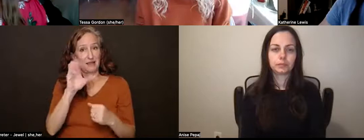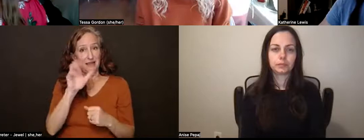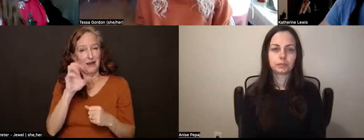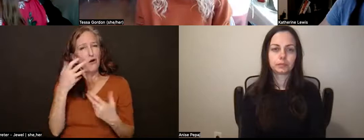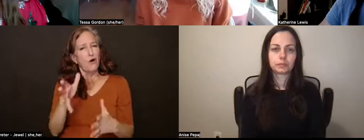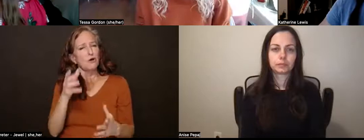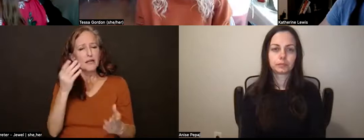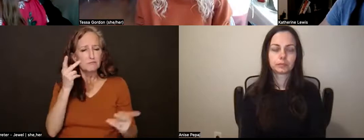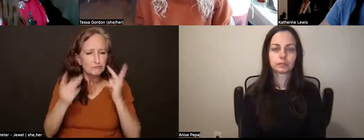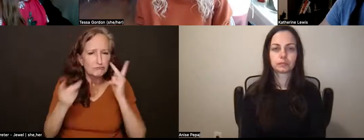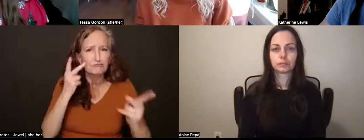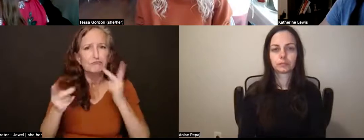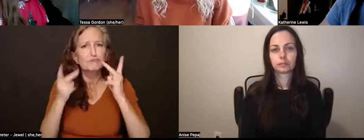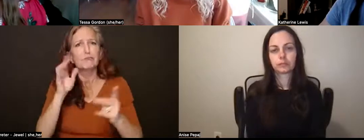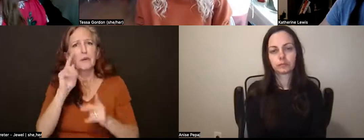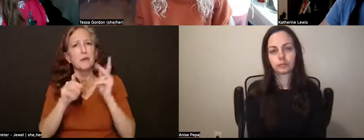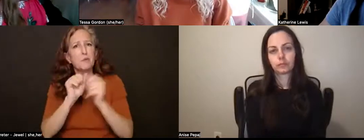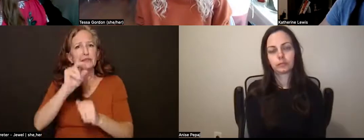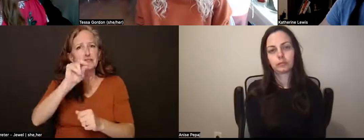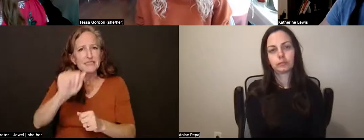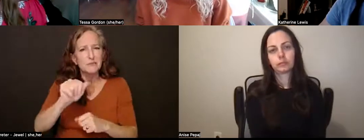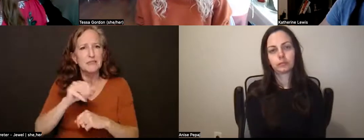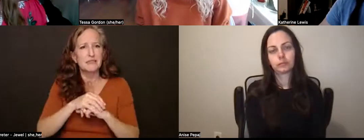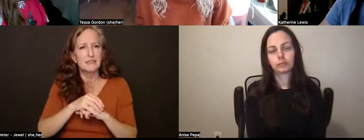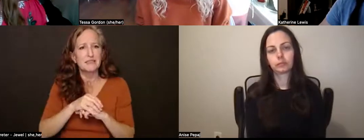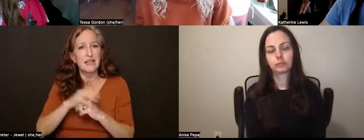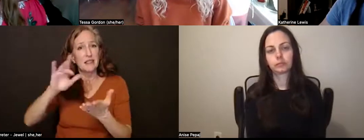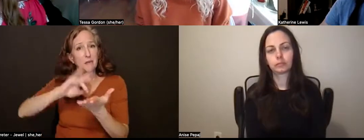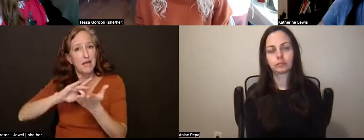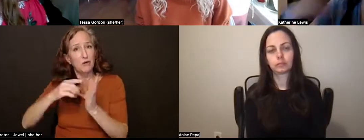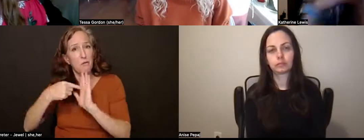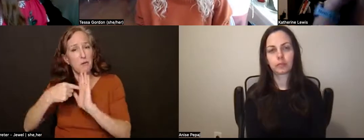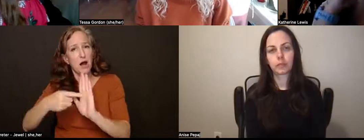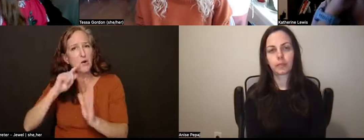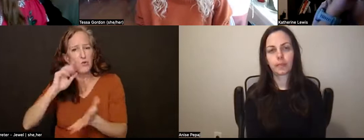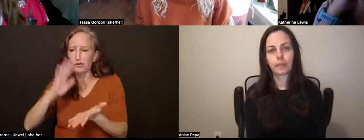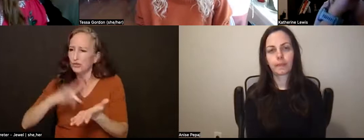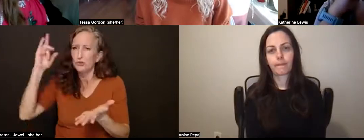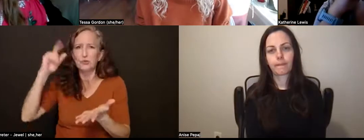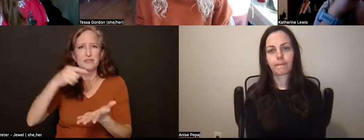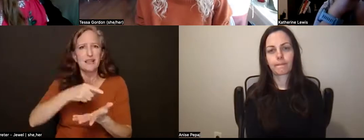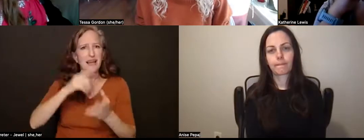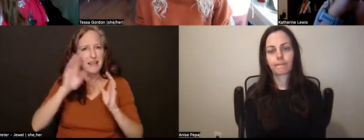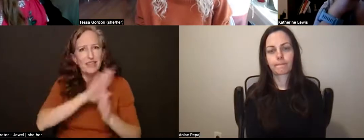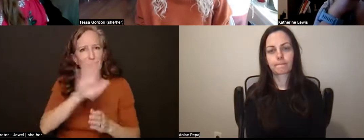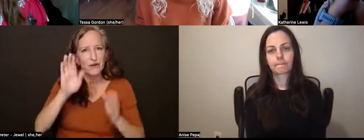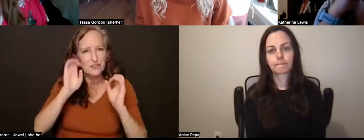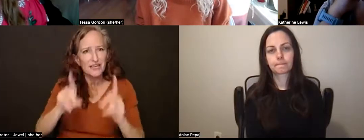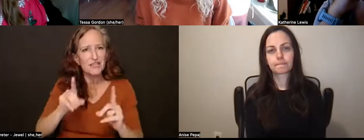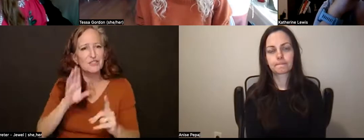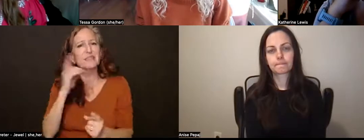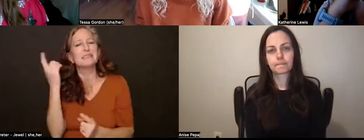medical model could have actually exploited that education so that they would actually consider for a moment